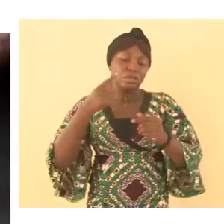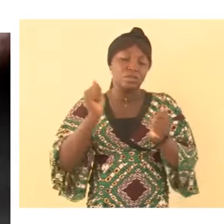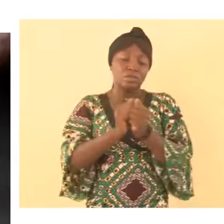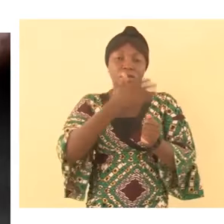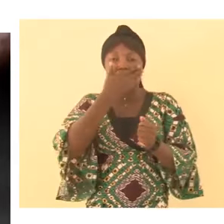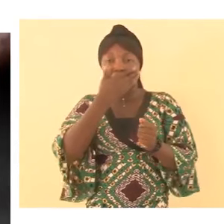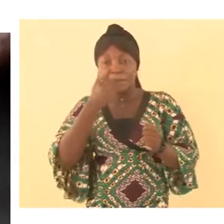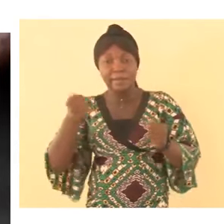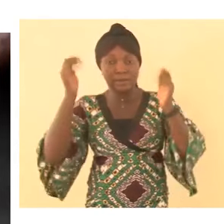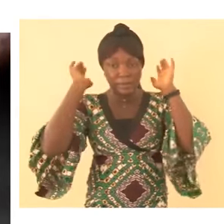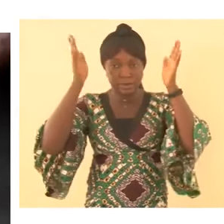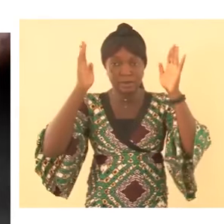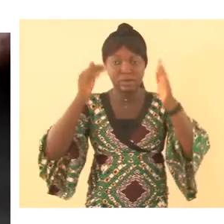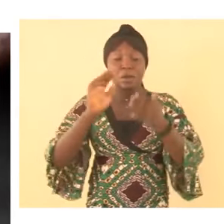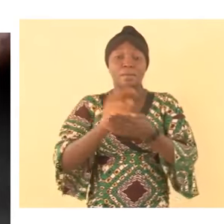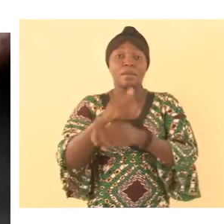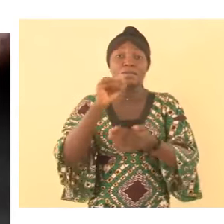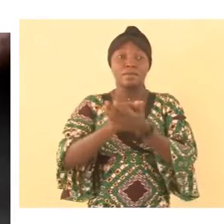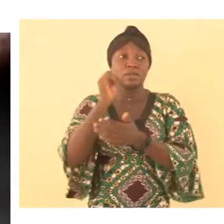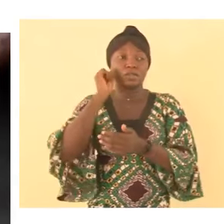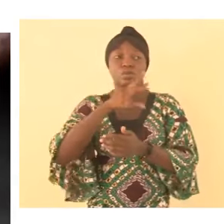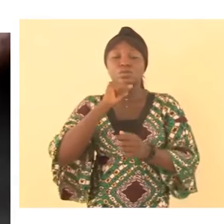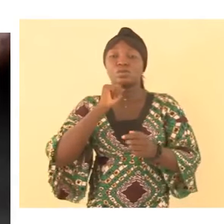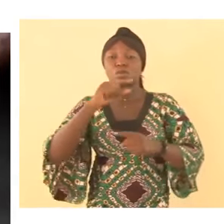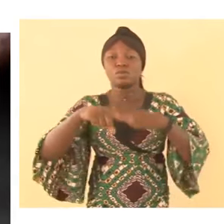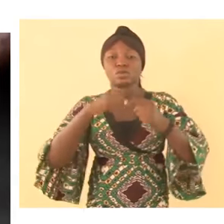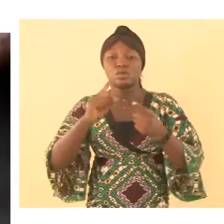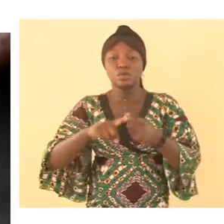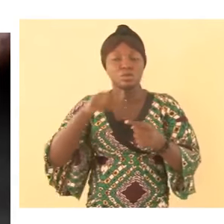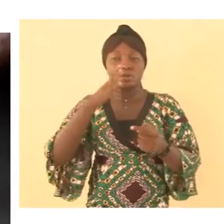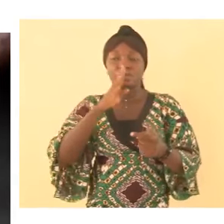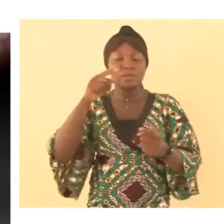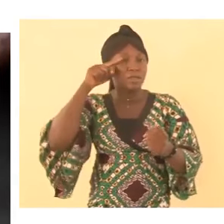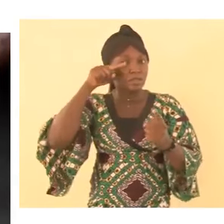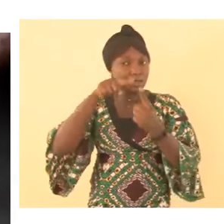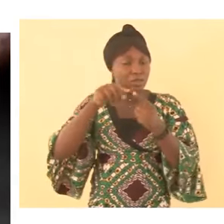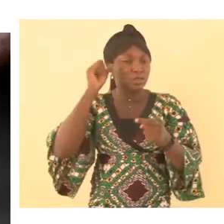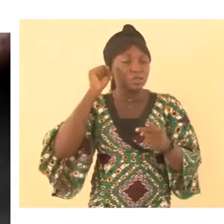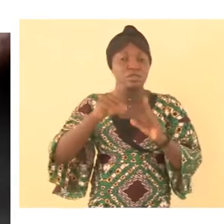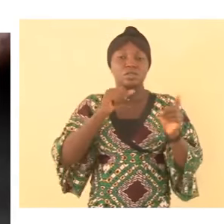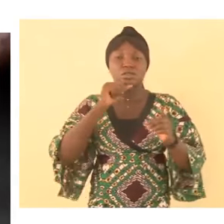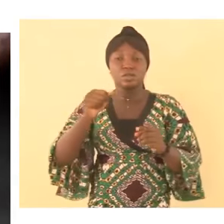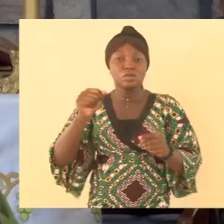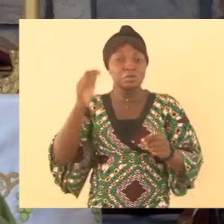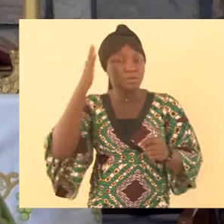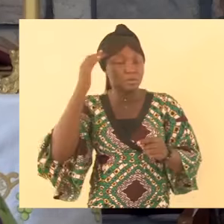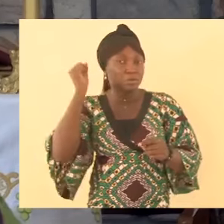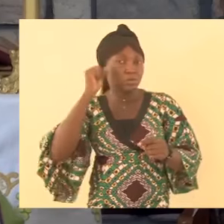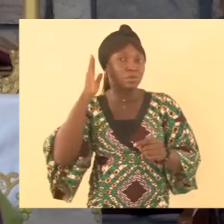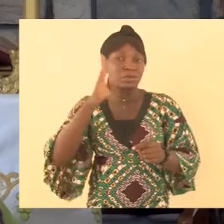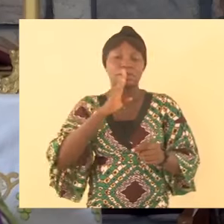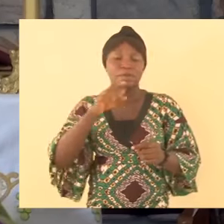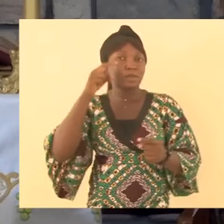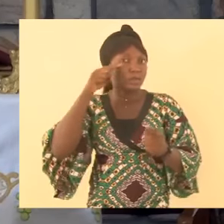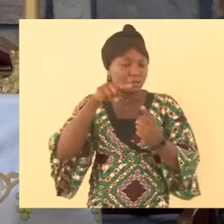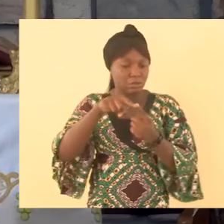best of intentions, pure intentions, believing that she was not going to be noticed. She didn't imagine she would be